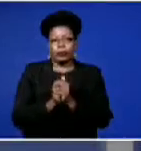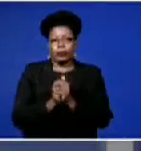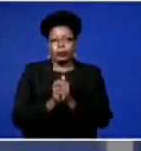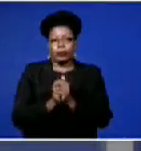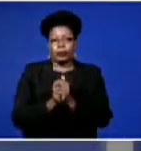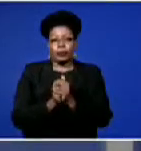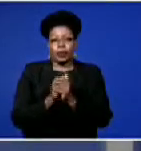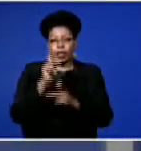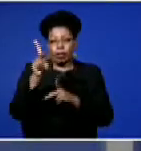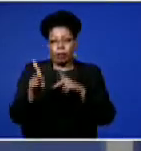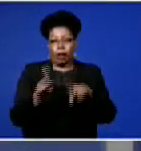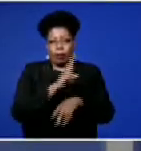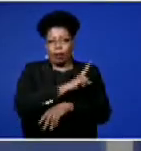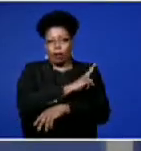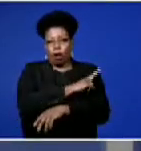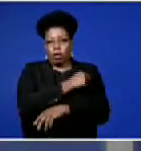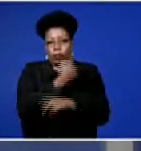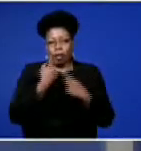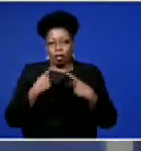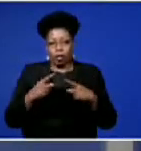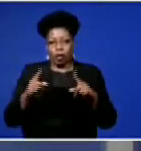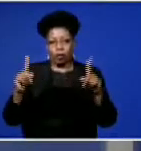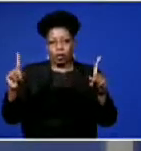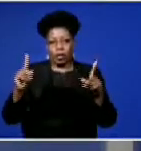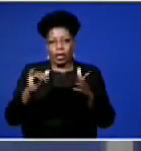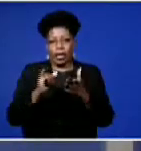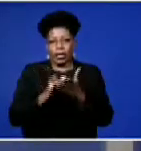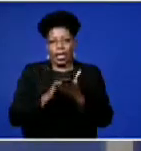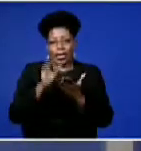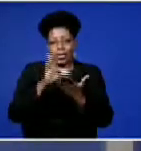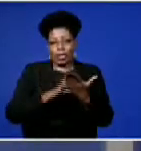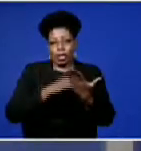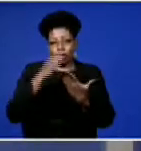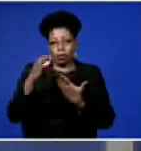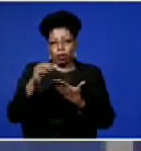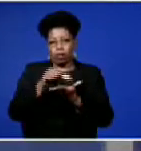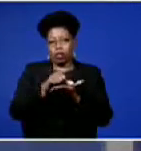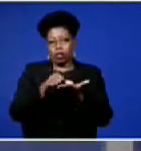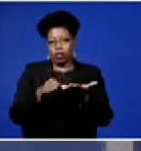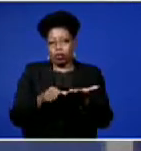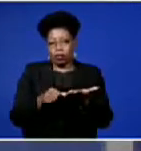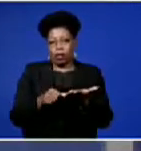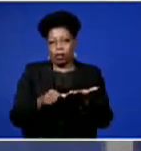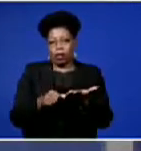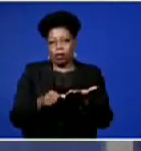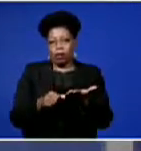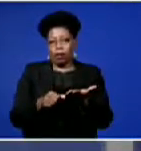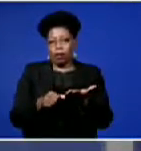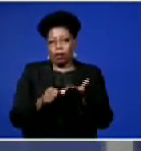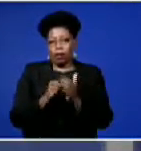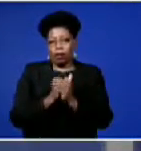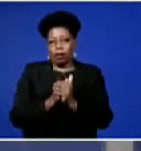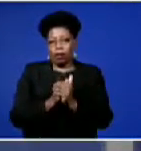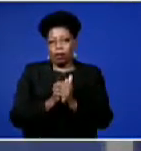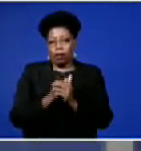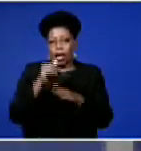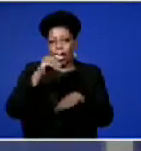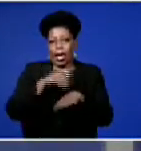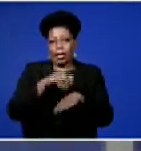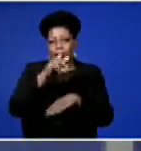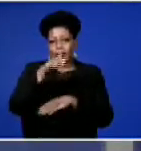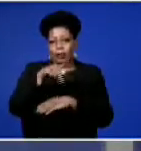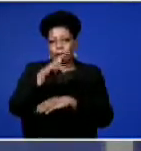while the Public Hospitals Authority announcing that all scheduled major surgical procedures for the operating theater at the Princess Margaret